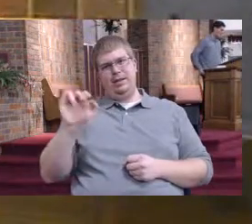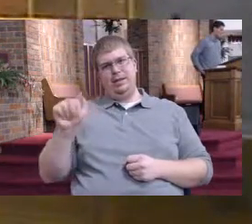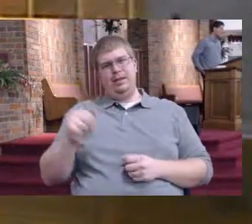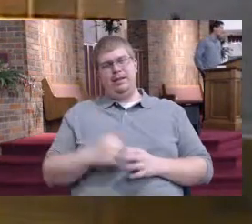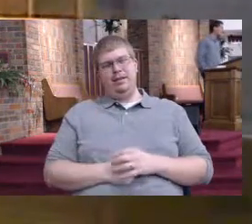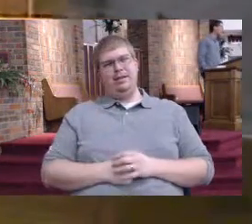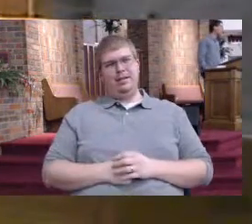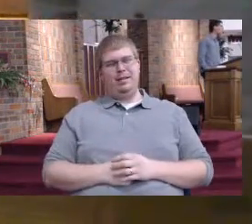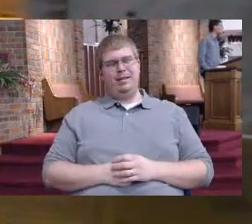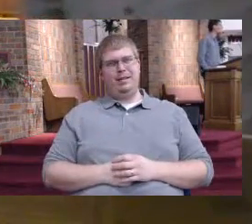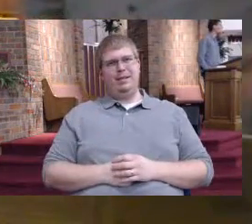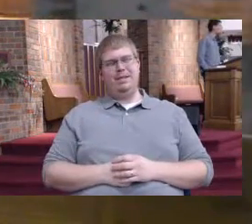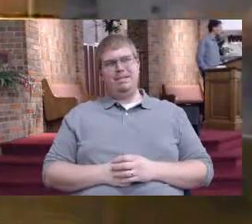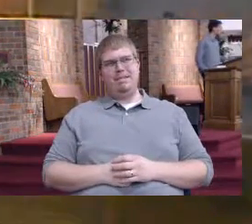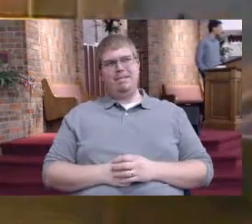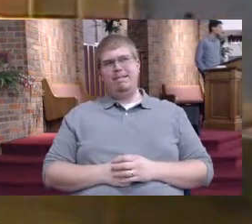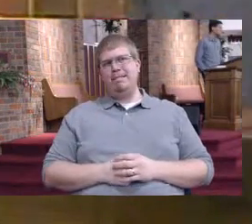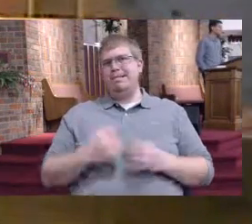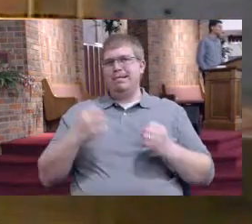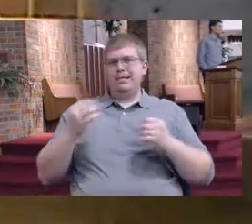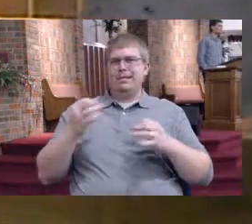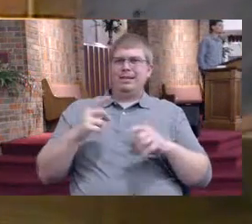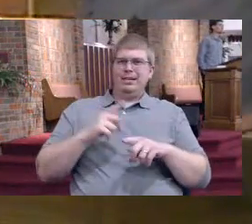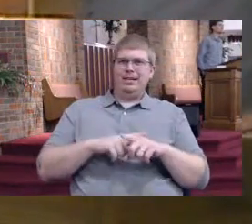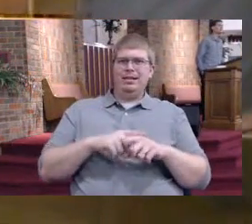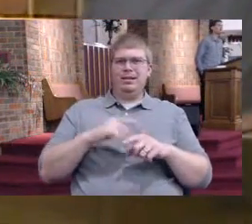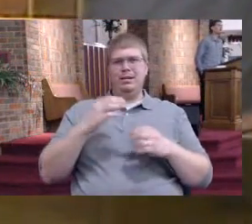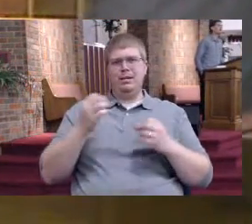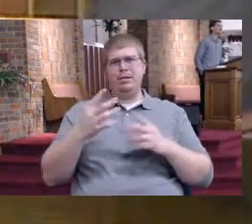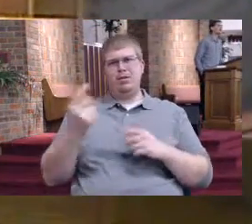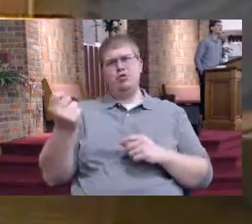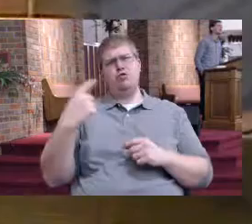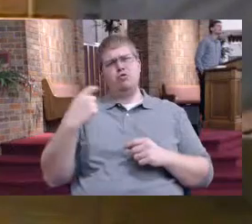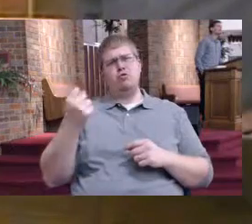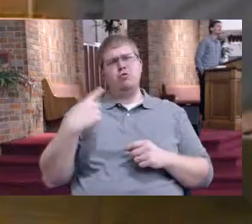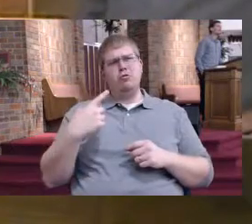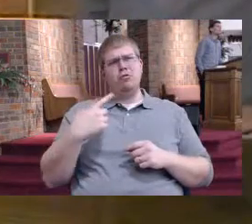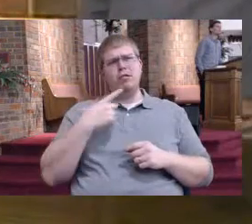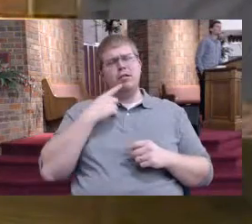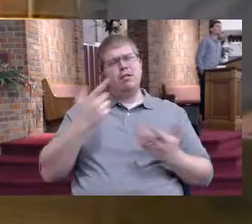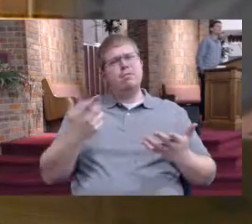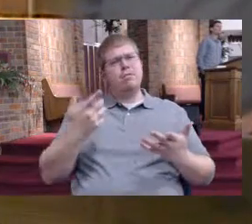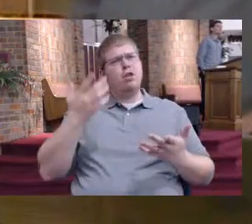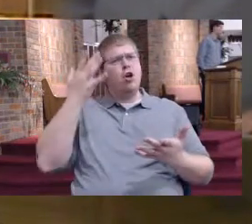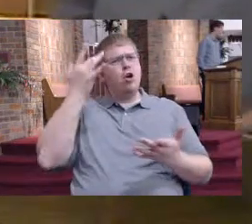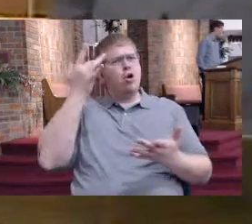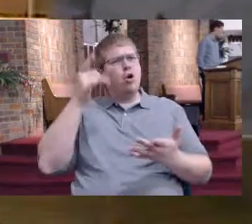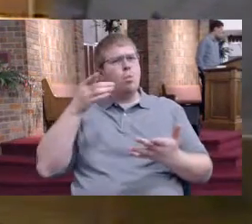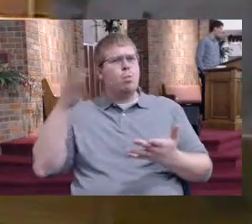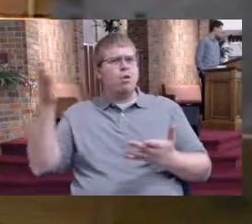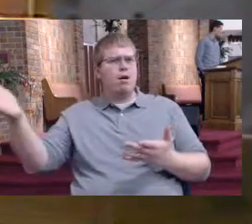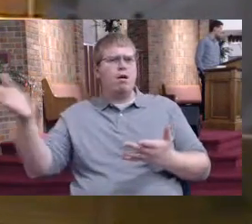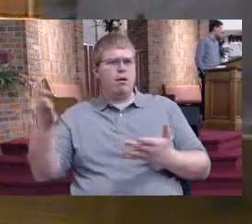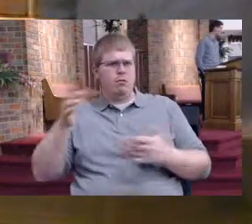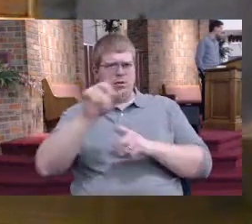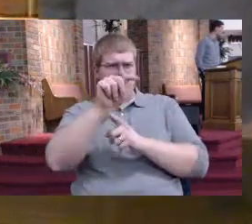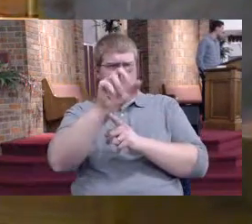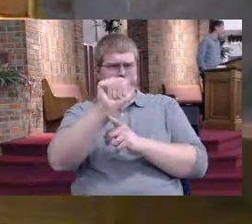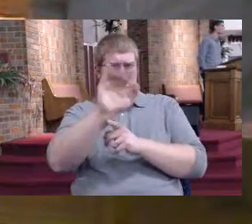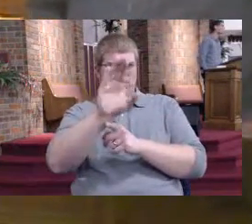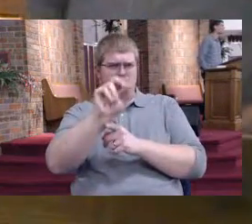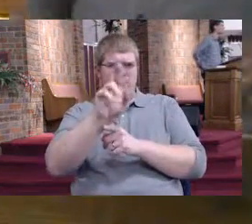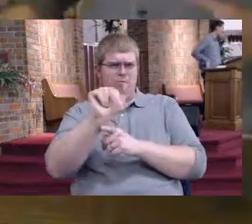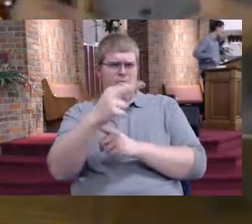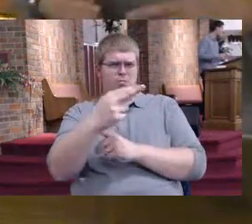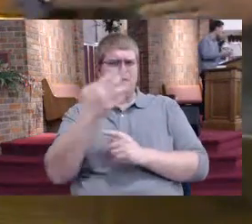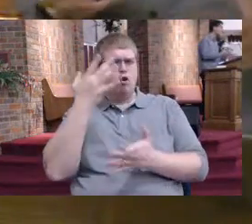And a lot of times the question that we get, and it's a good question, is why Tabora? Why would you go to